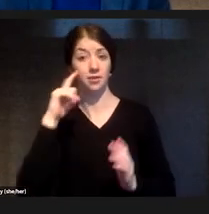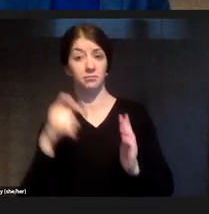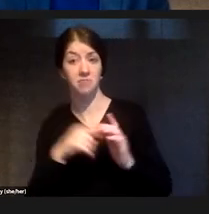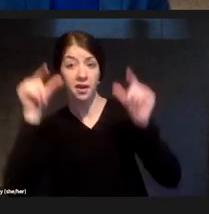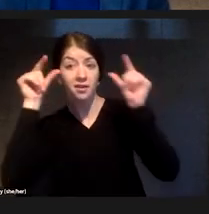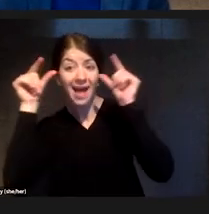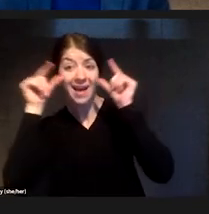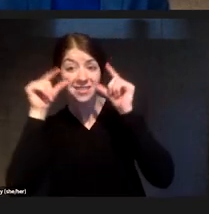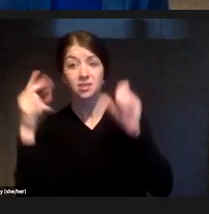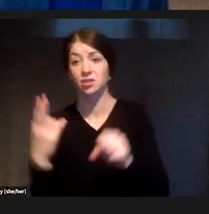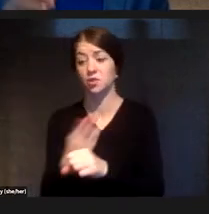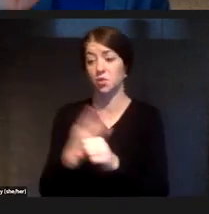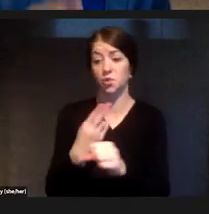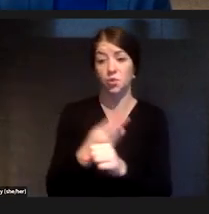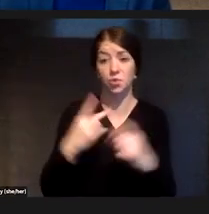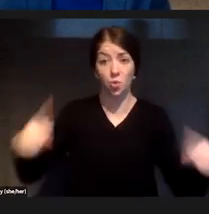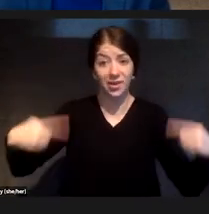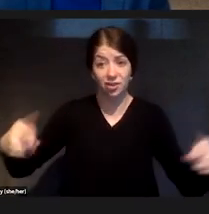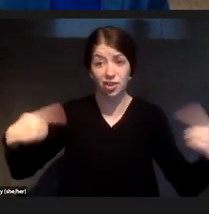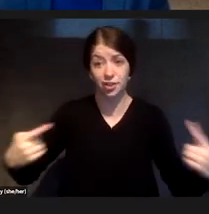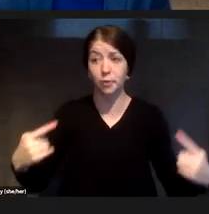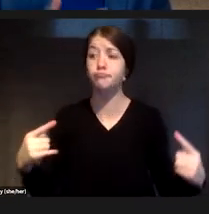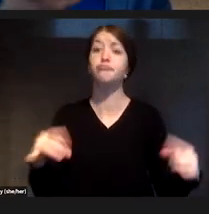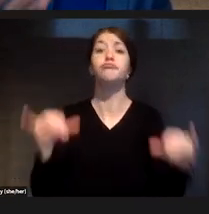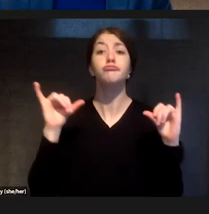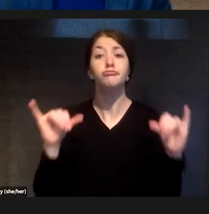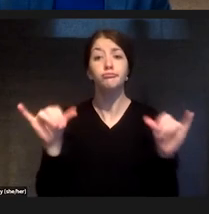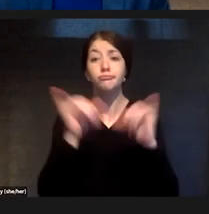or use a wheelchair is no more special than the fact that I am